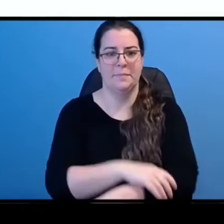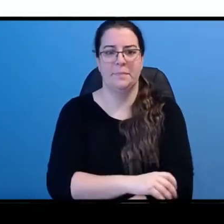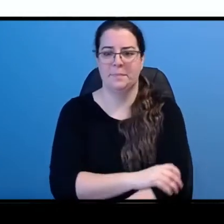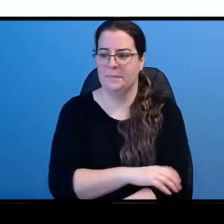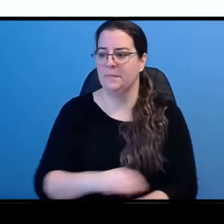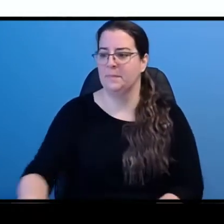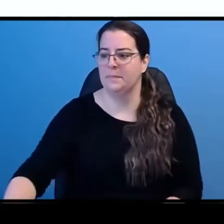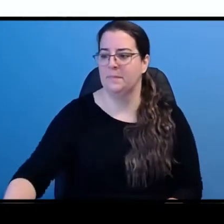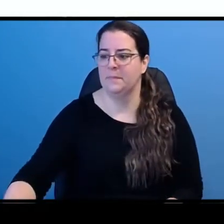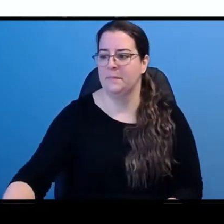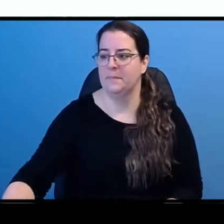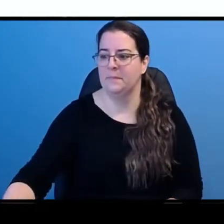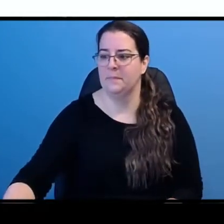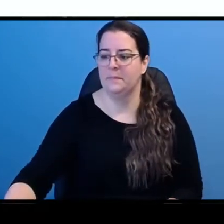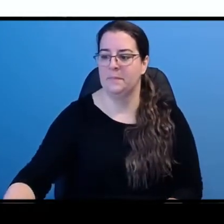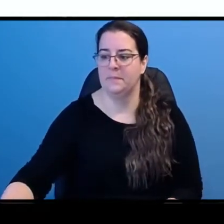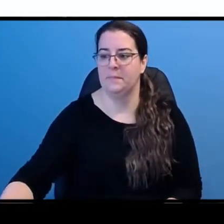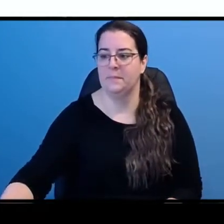to